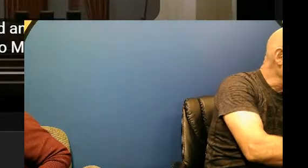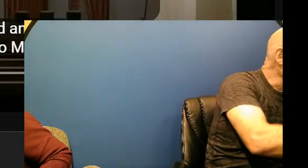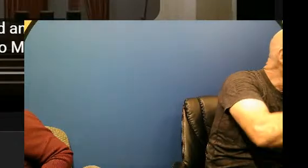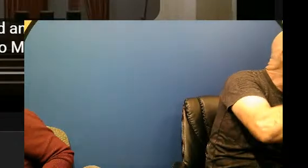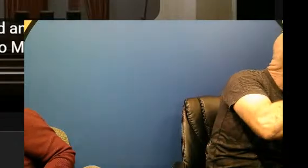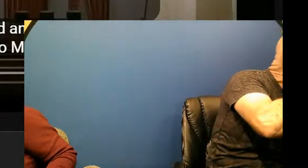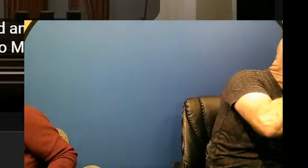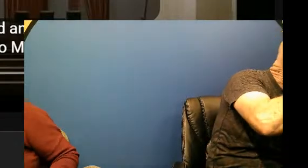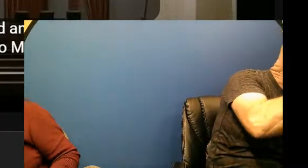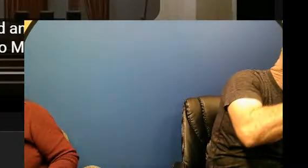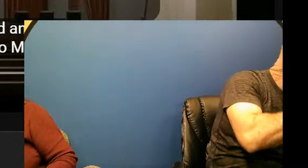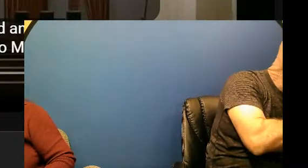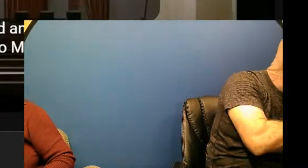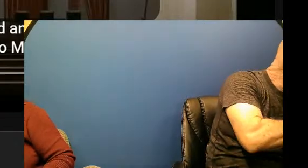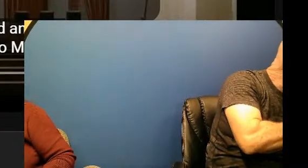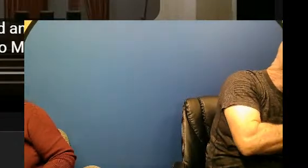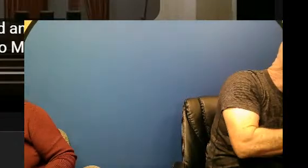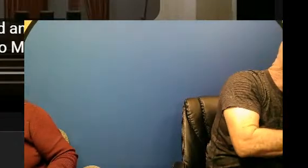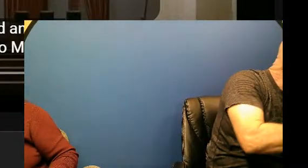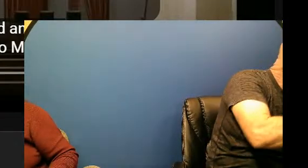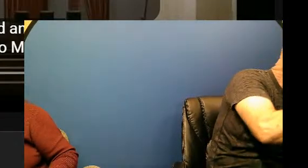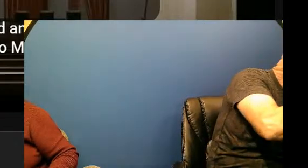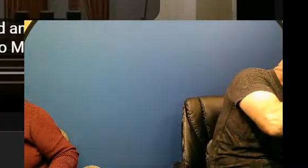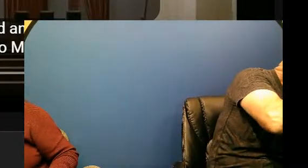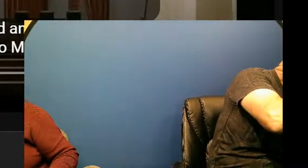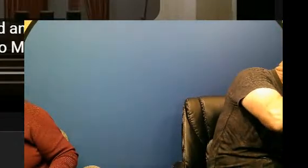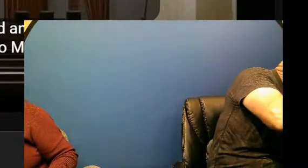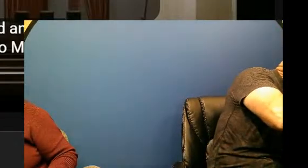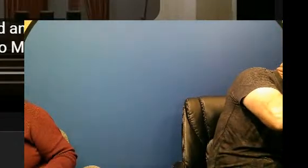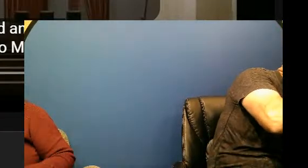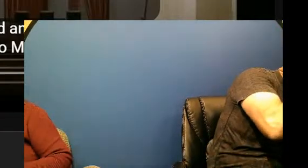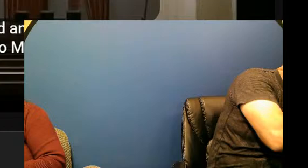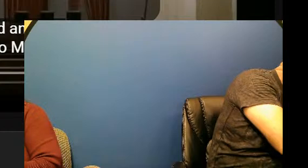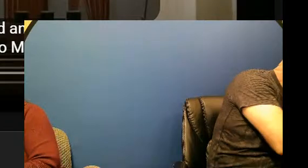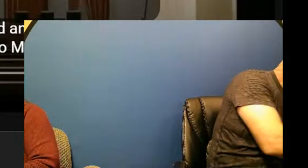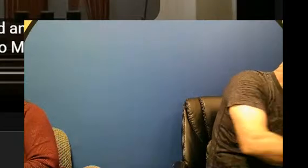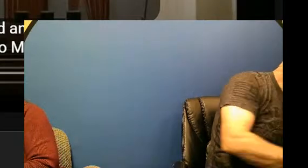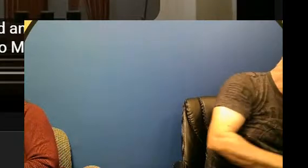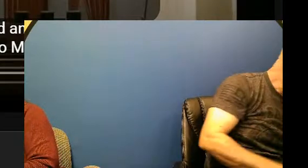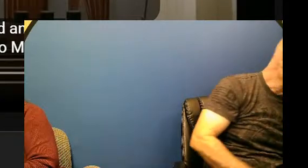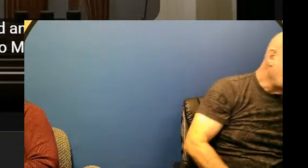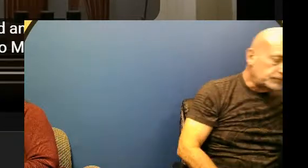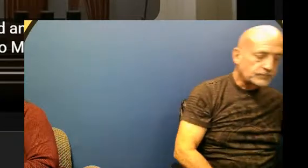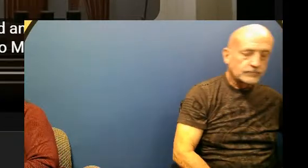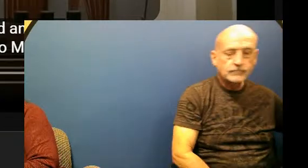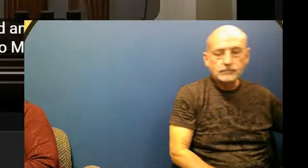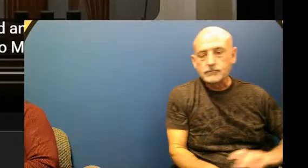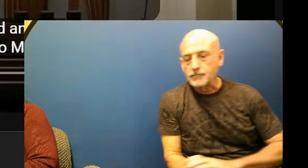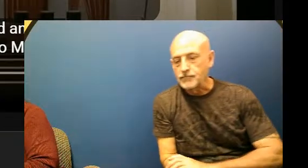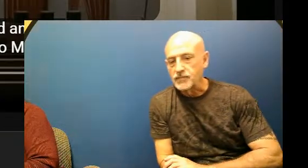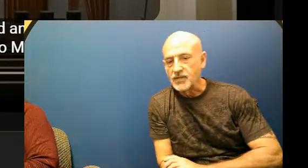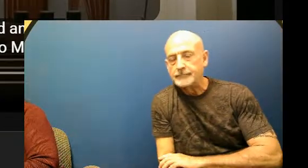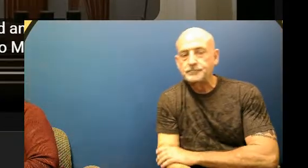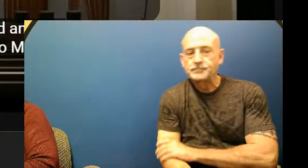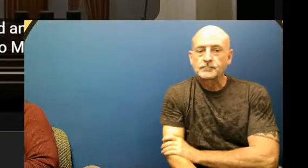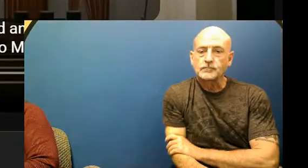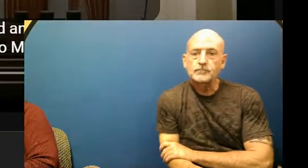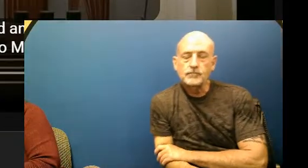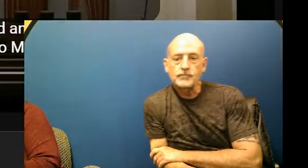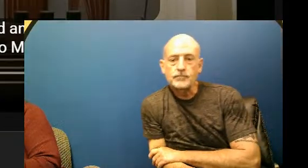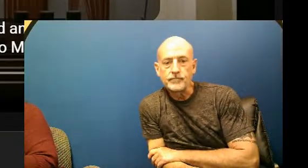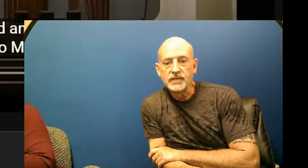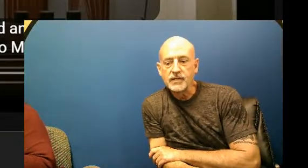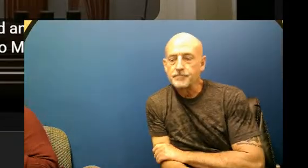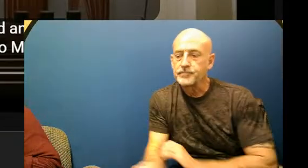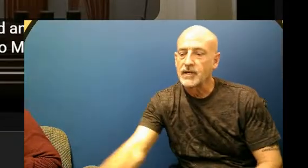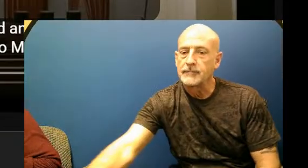restrictive alternative, which is the general provision, by definition designed to protect against the very harm the government is identifying.